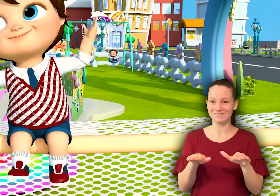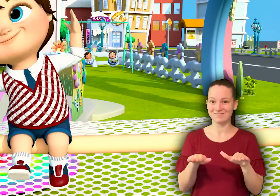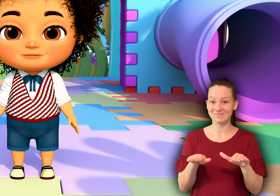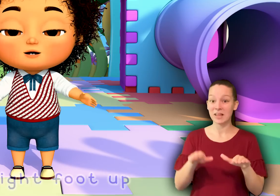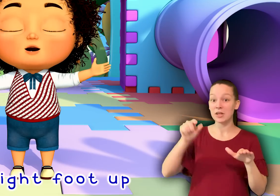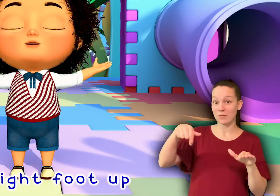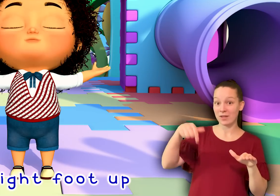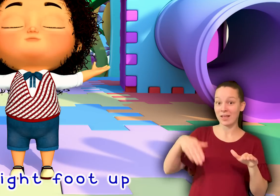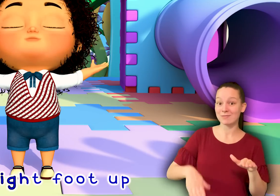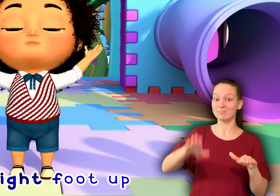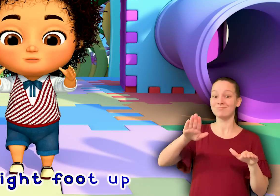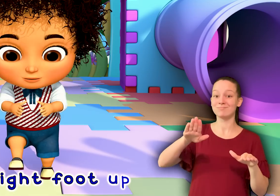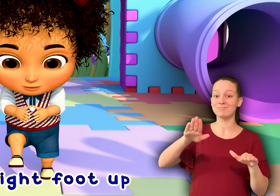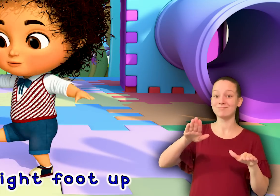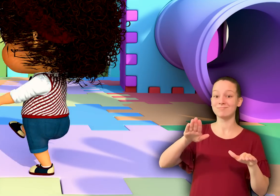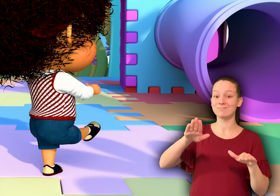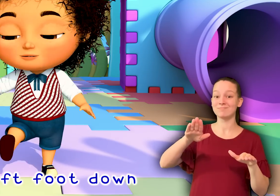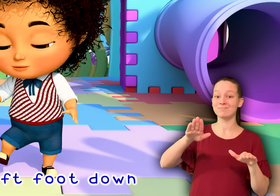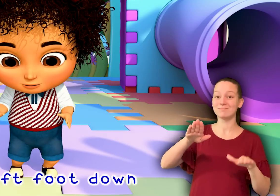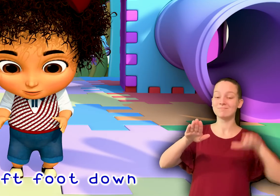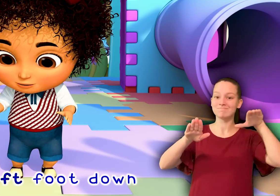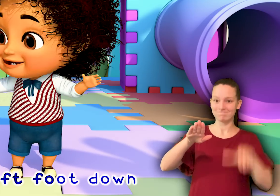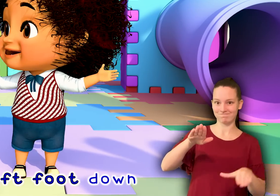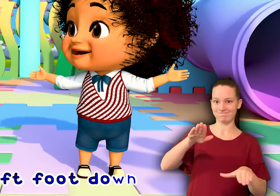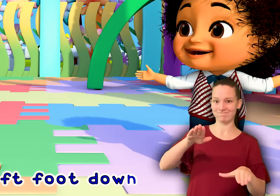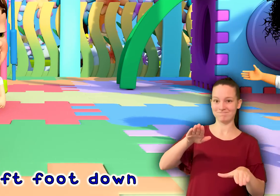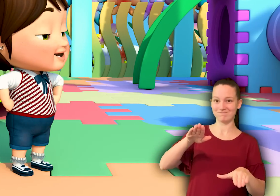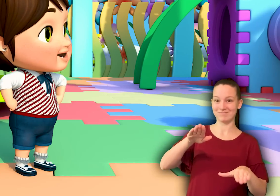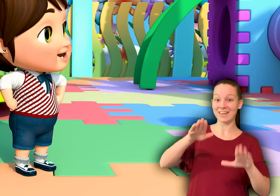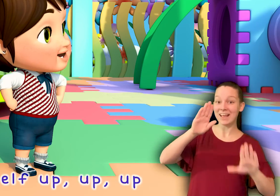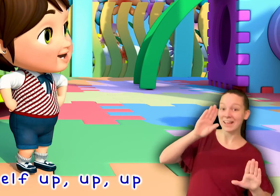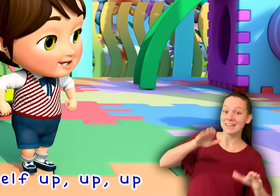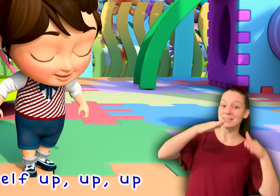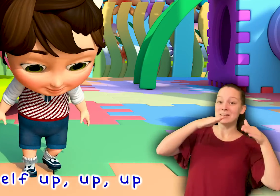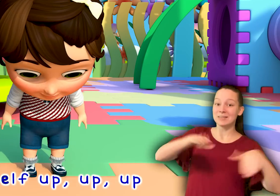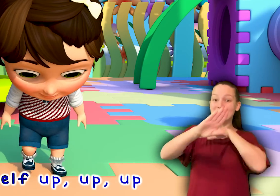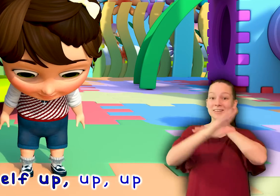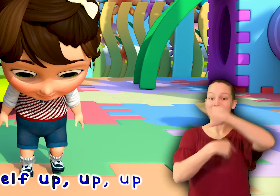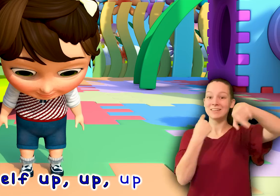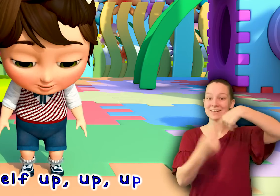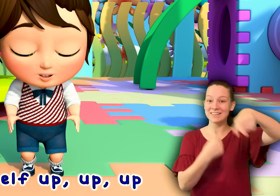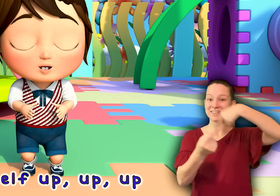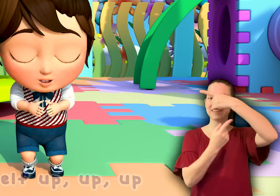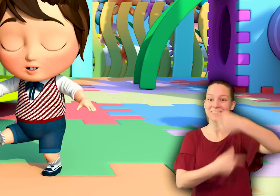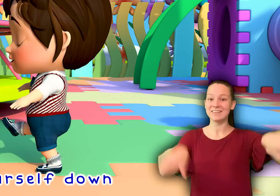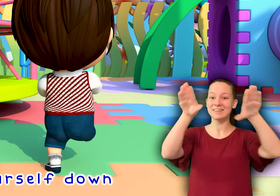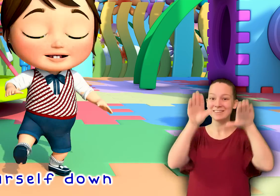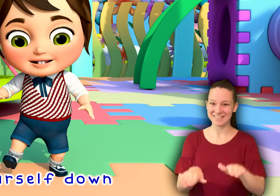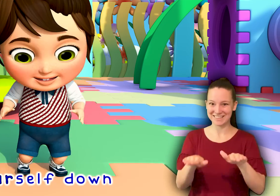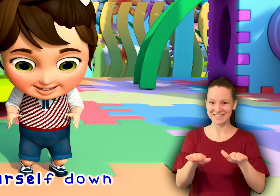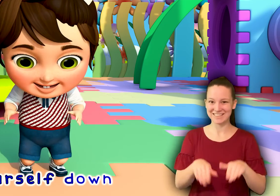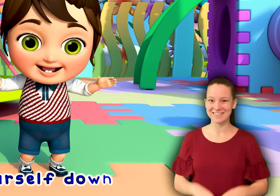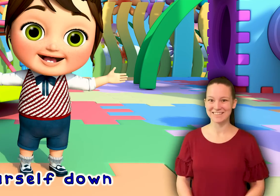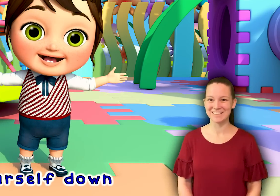down you lift your right foot up you put your left foot down you swing yourself up up up and bring